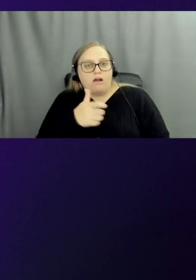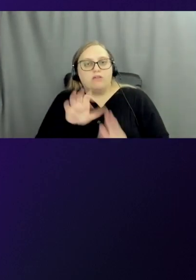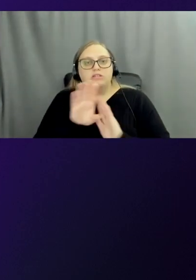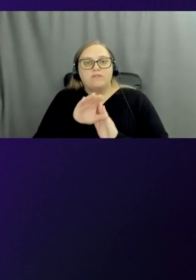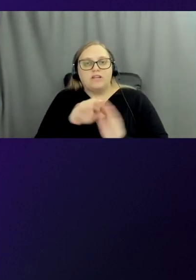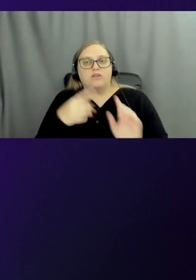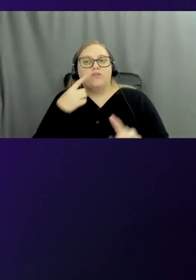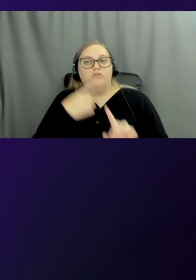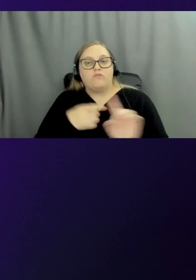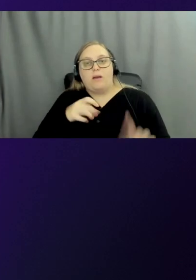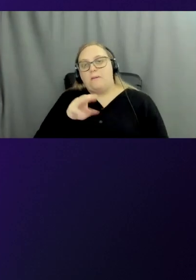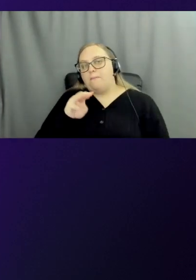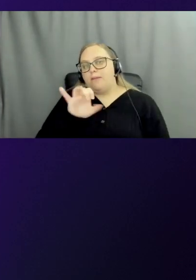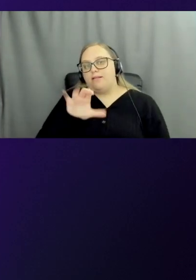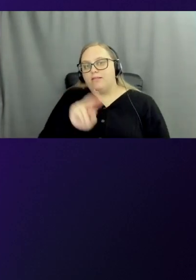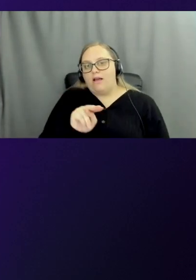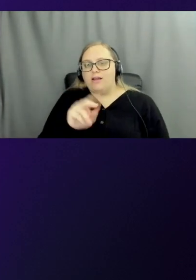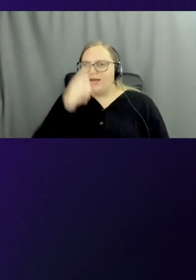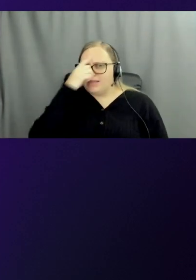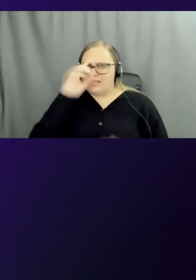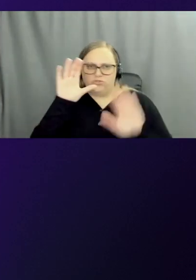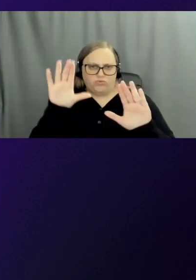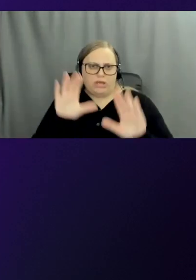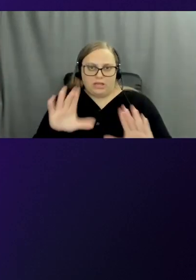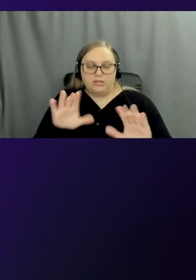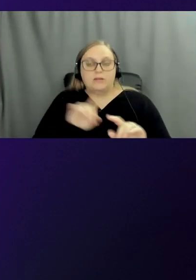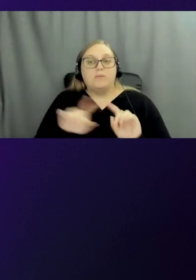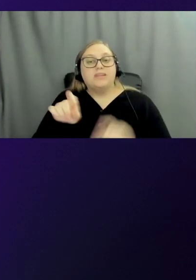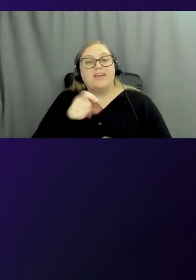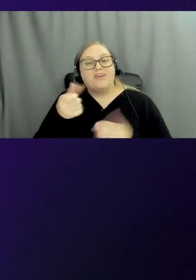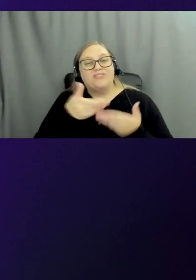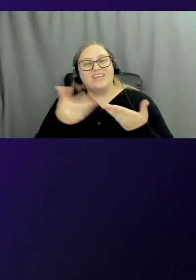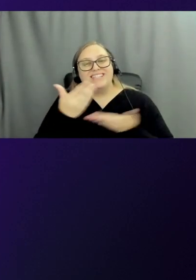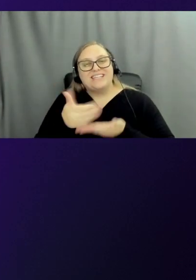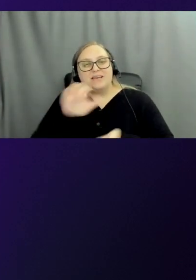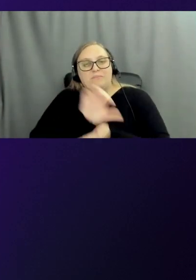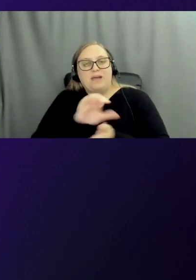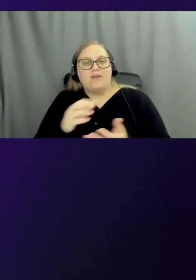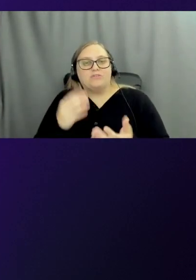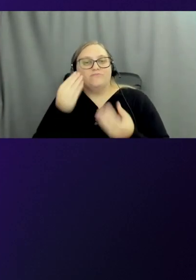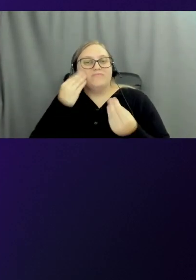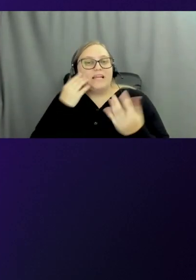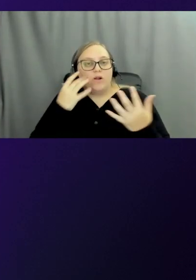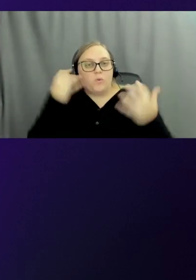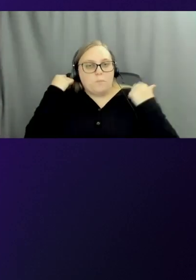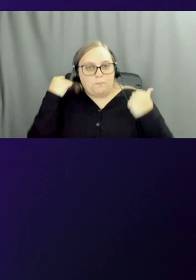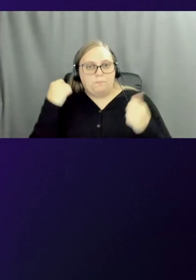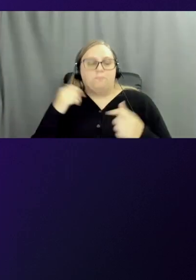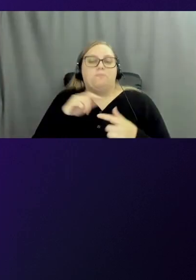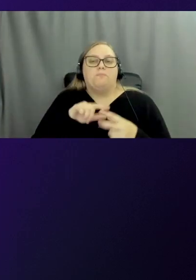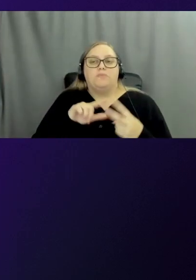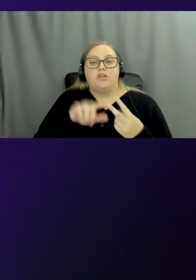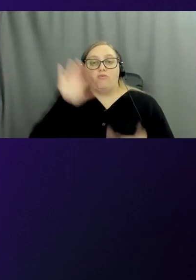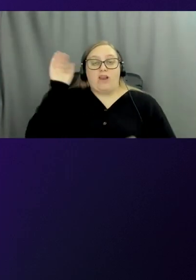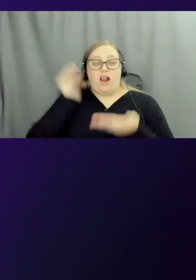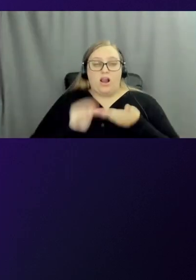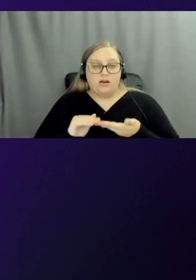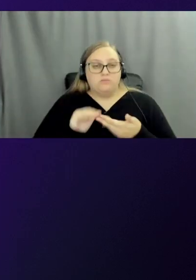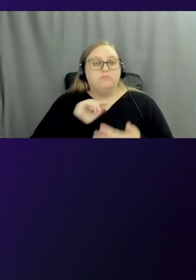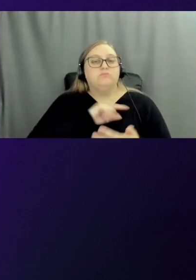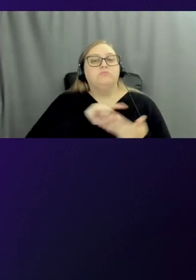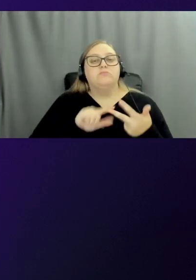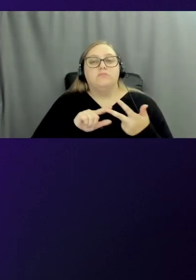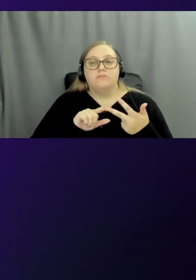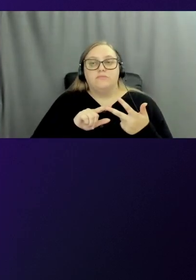Milan before. I think it's a great one. But the other thing is the amount of data that they've consumed, the reduction that they have had here in